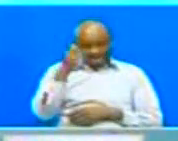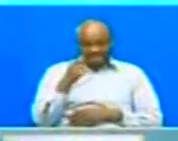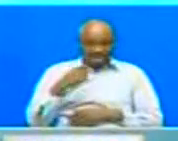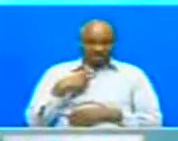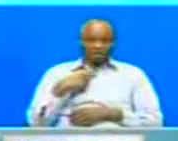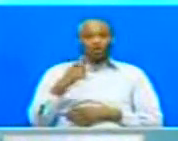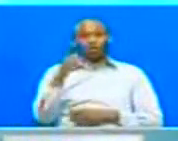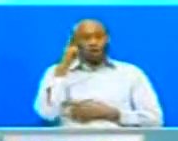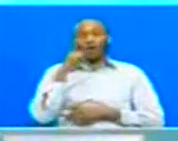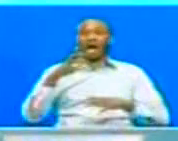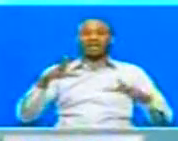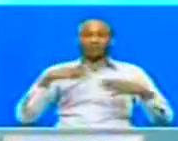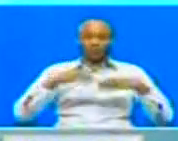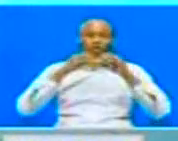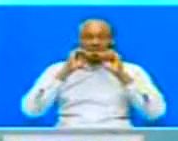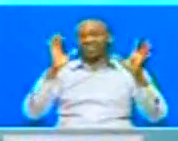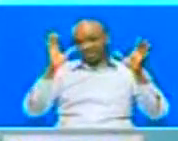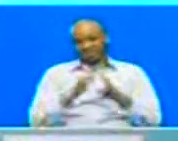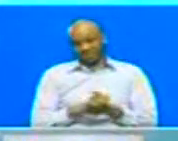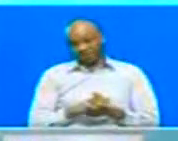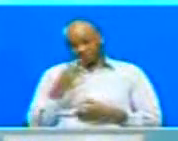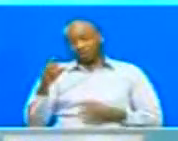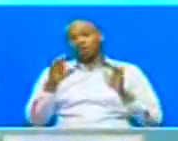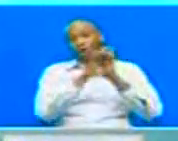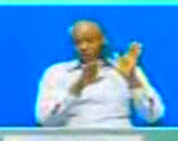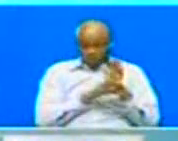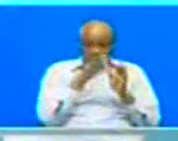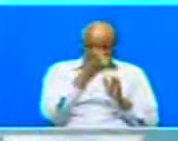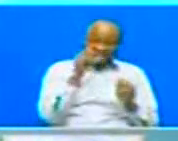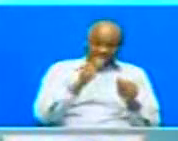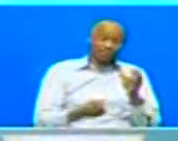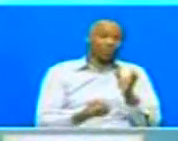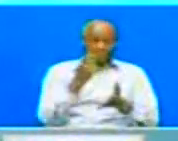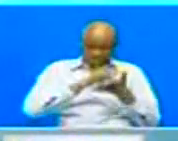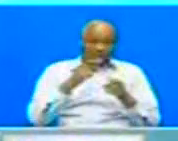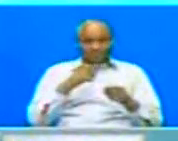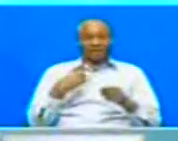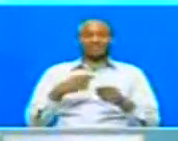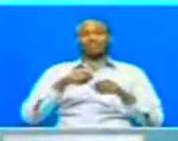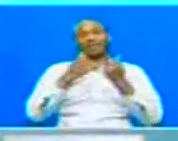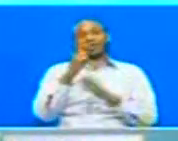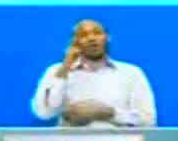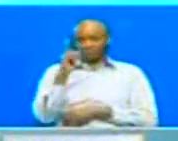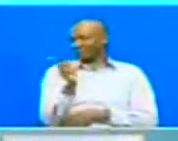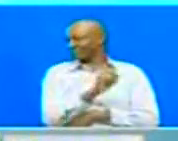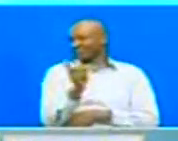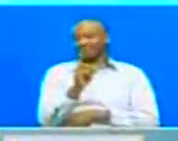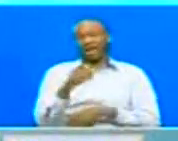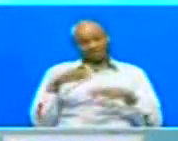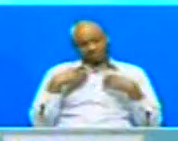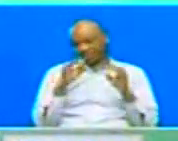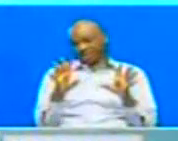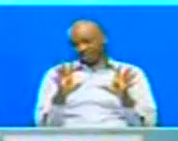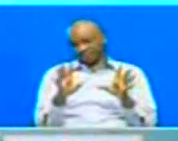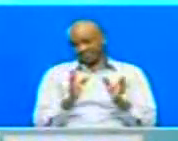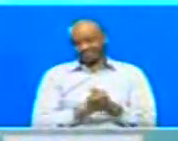rule of law, I mean, compliant country, but at the same time, we also wake up one morning because of our fears and break those laws. Okay. I mean, both approaches are